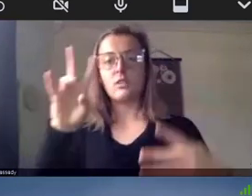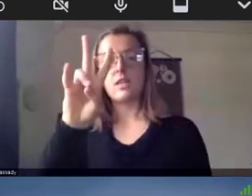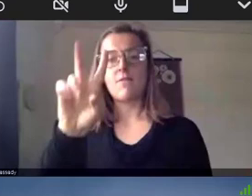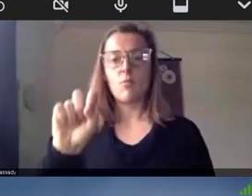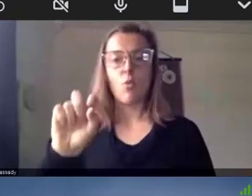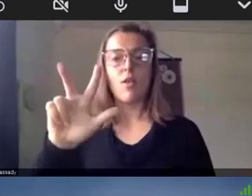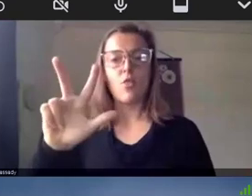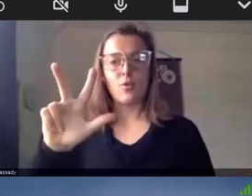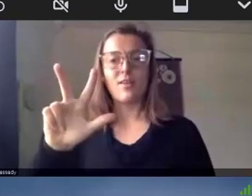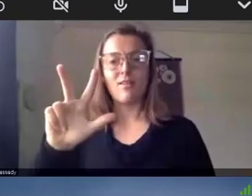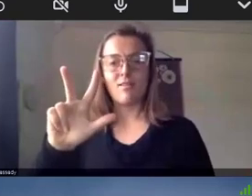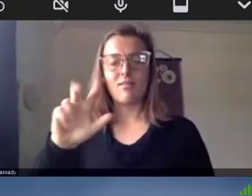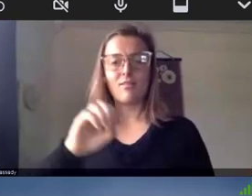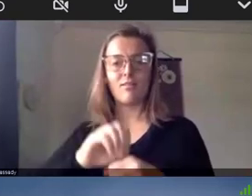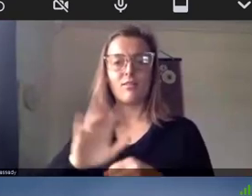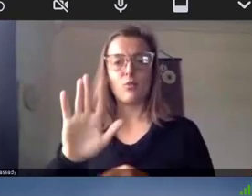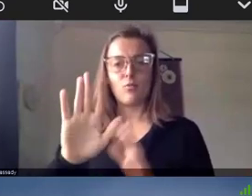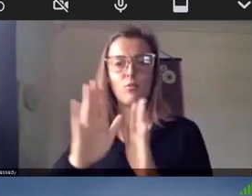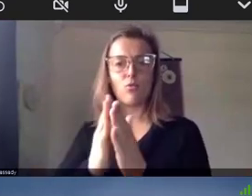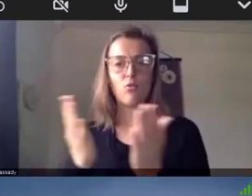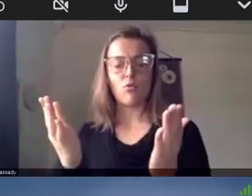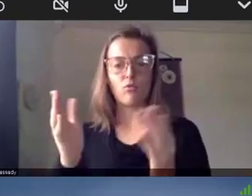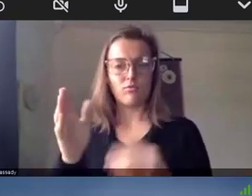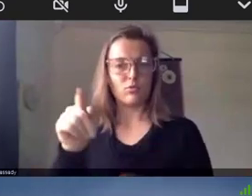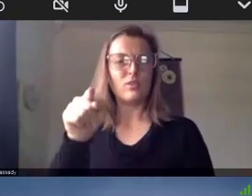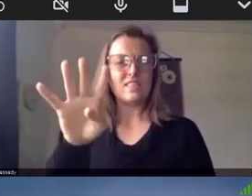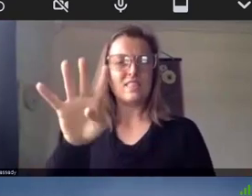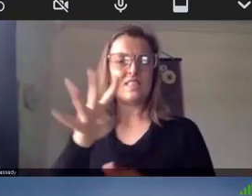here. But if it's turbulent,